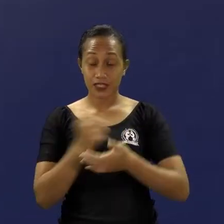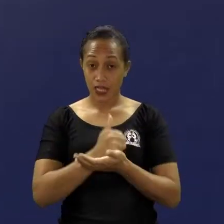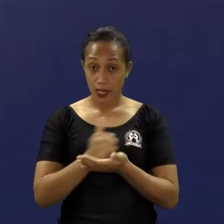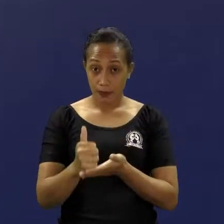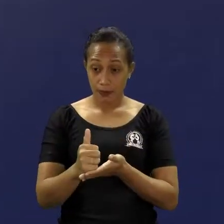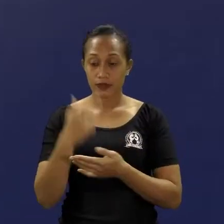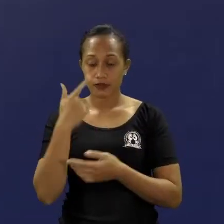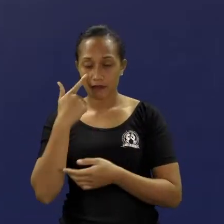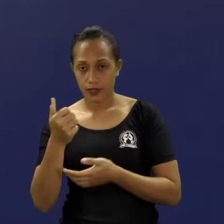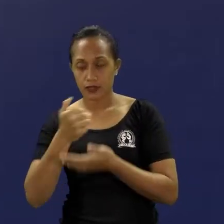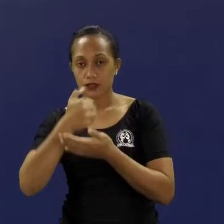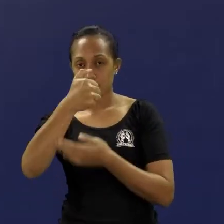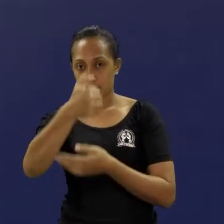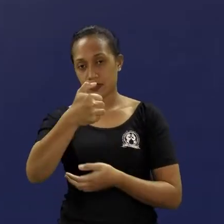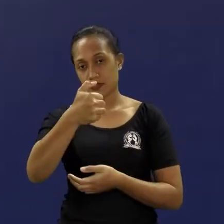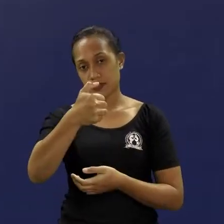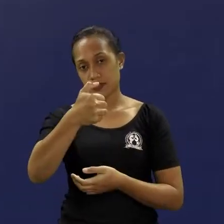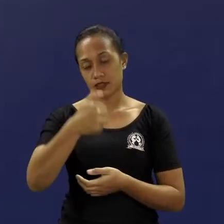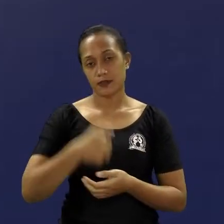Maua le ono.